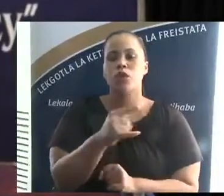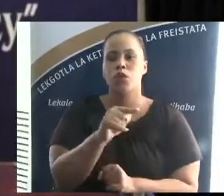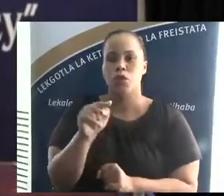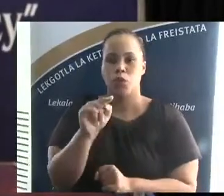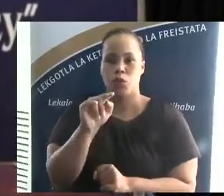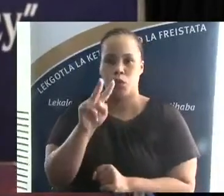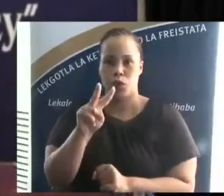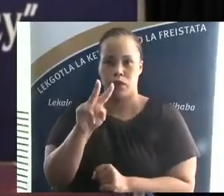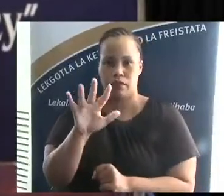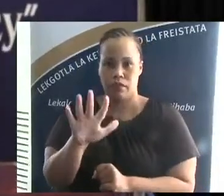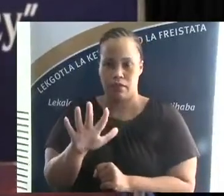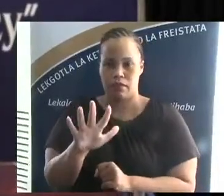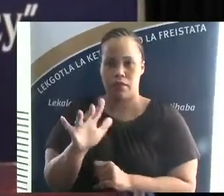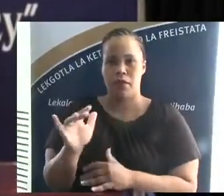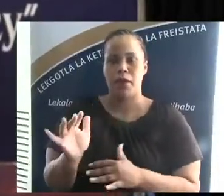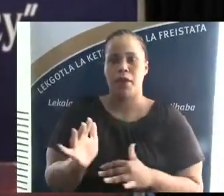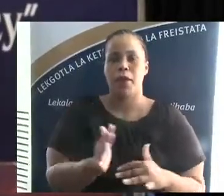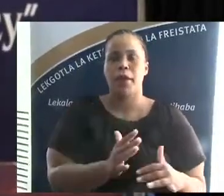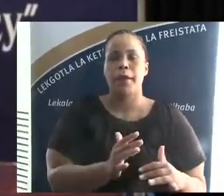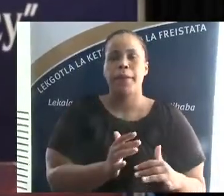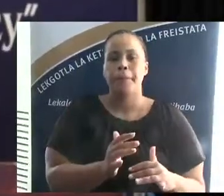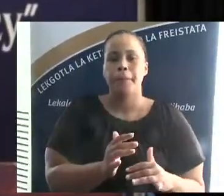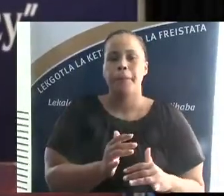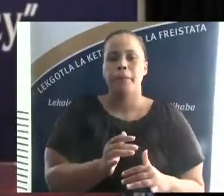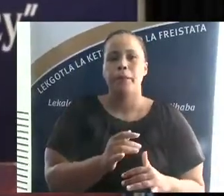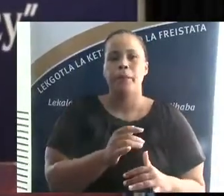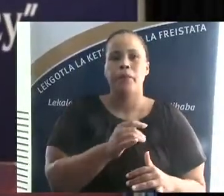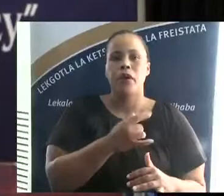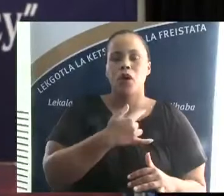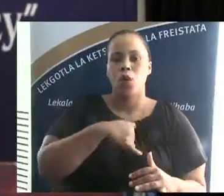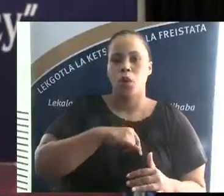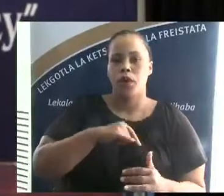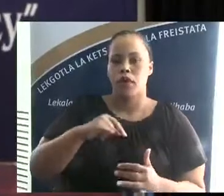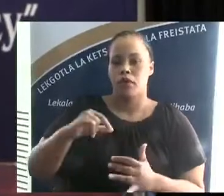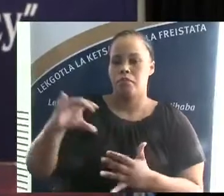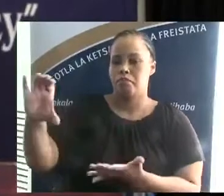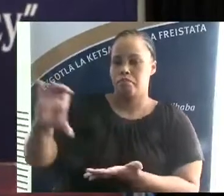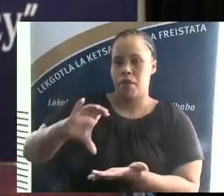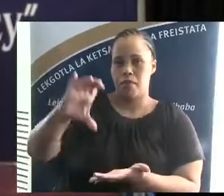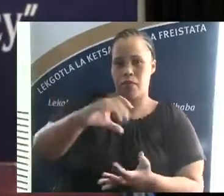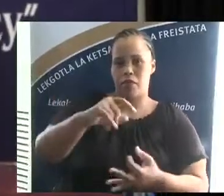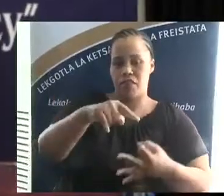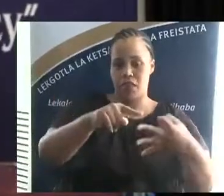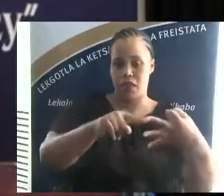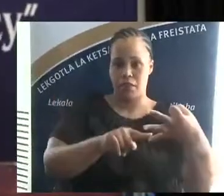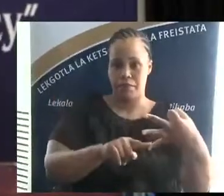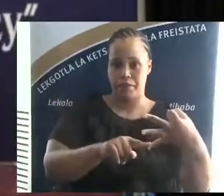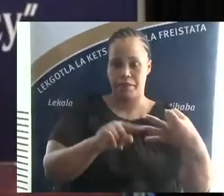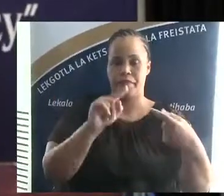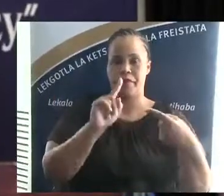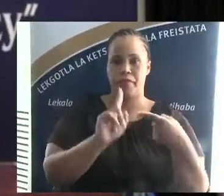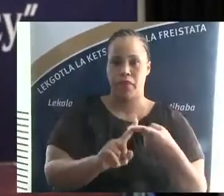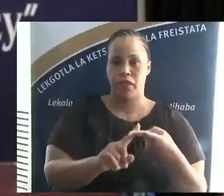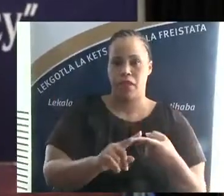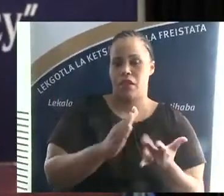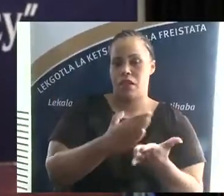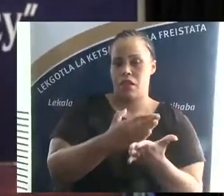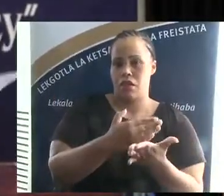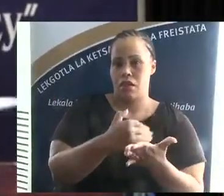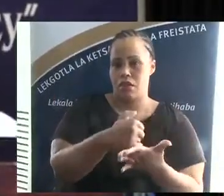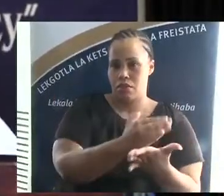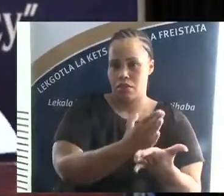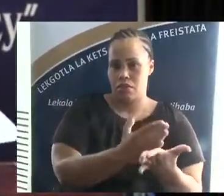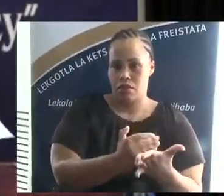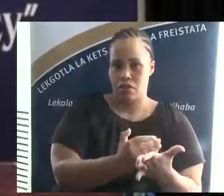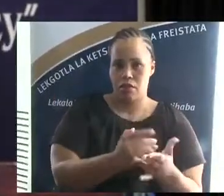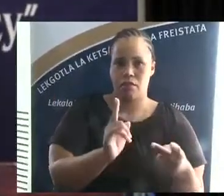The provincial budget framework is derived from three revenue sources, and these are the equitable share,